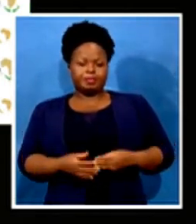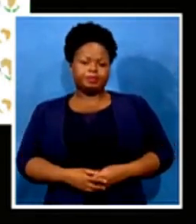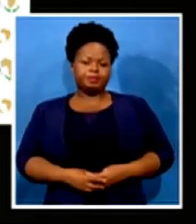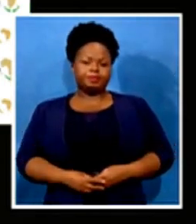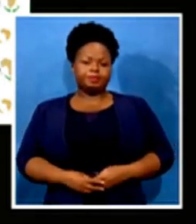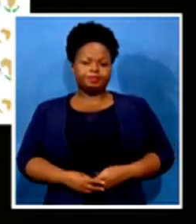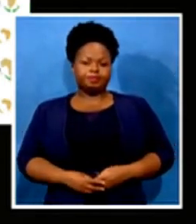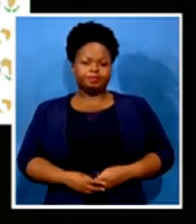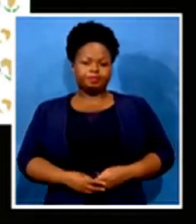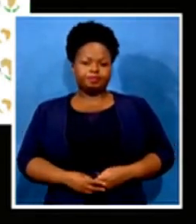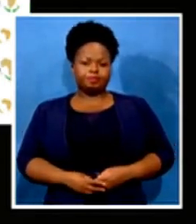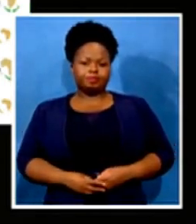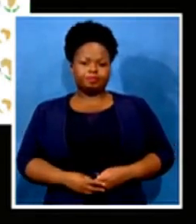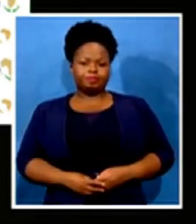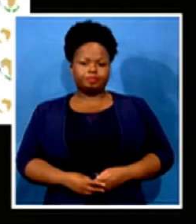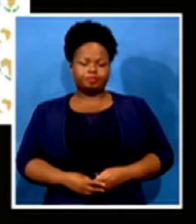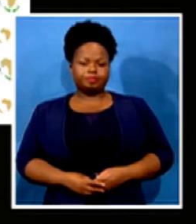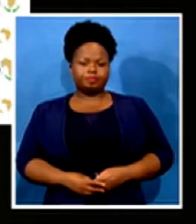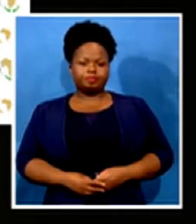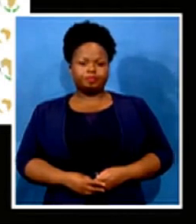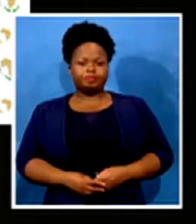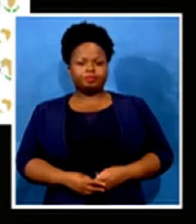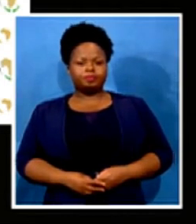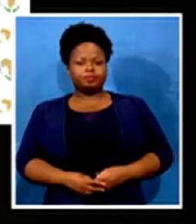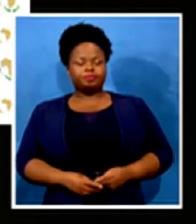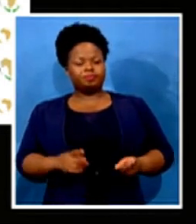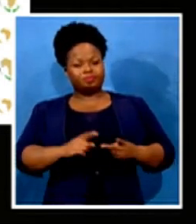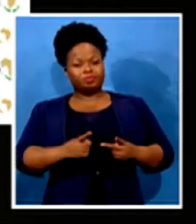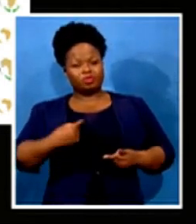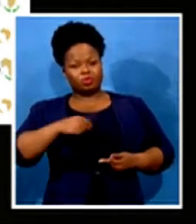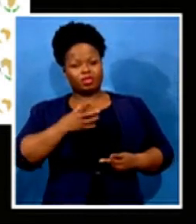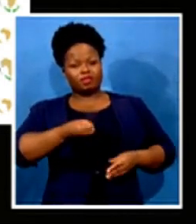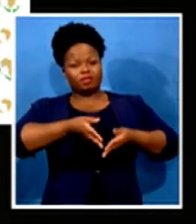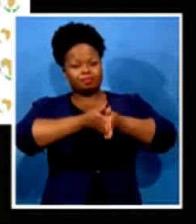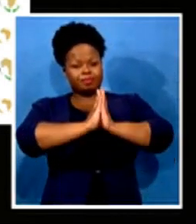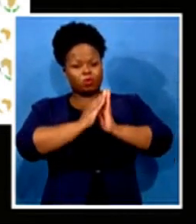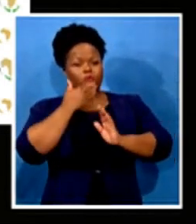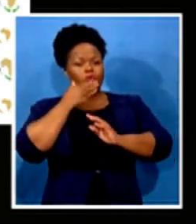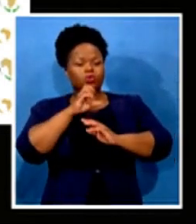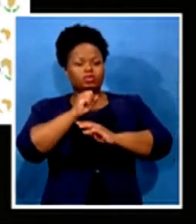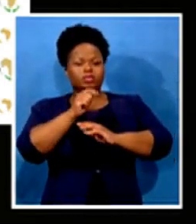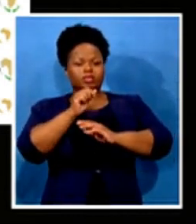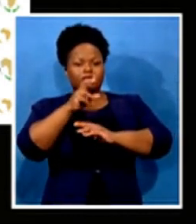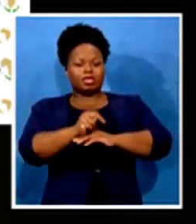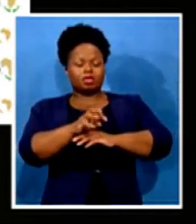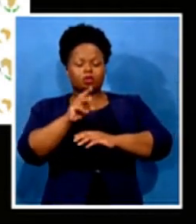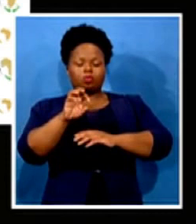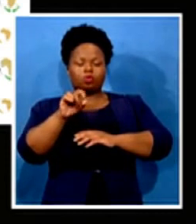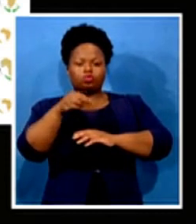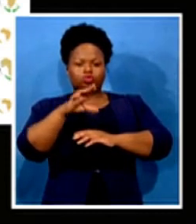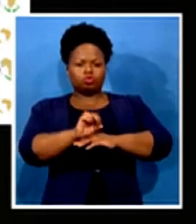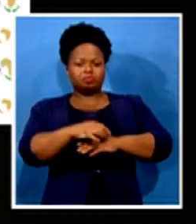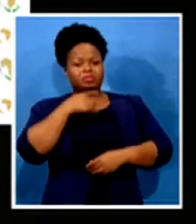We have a plea here from Stan Moncho, and Stan says, "Dear team, I am currently